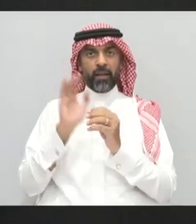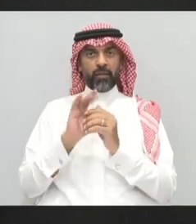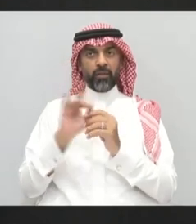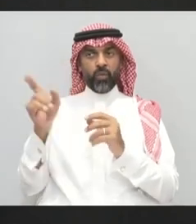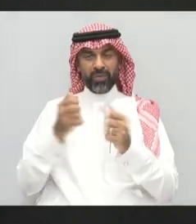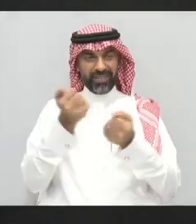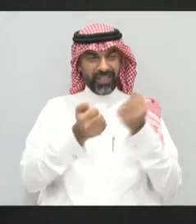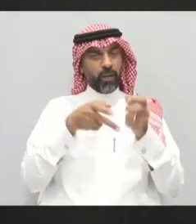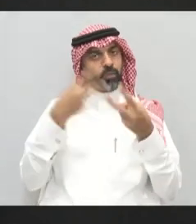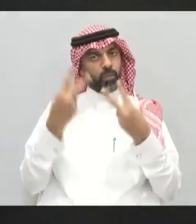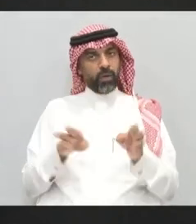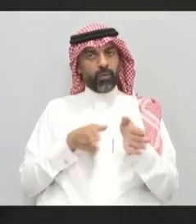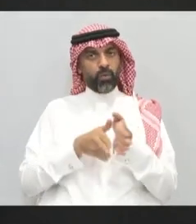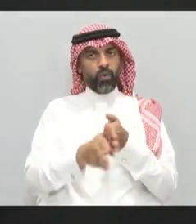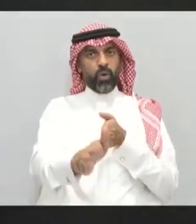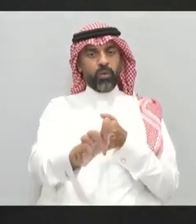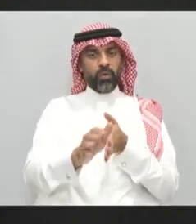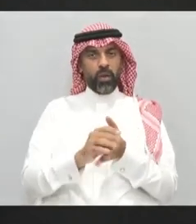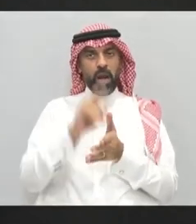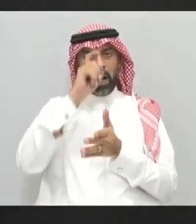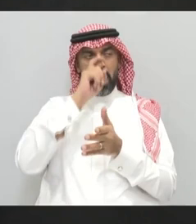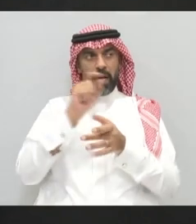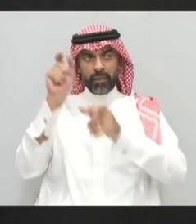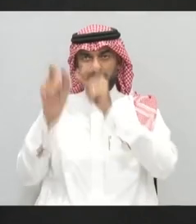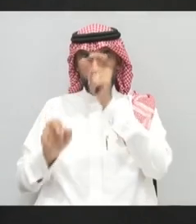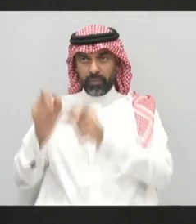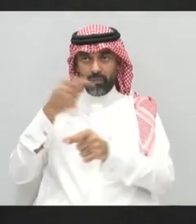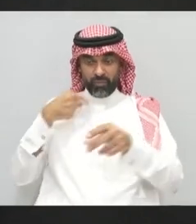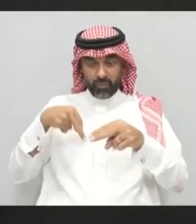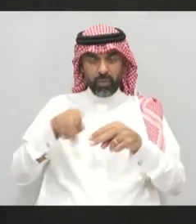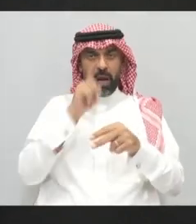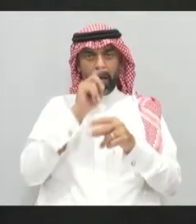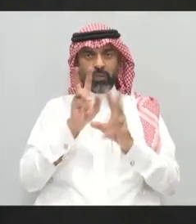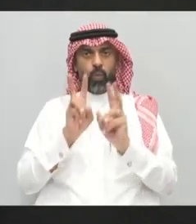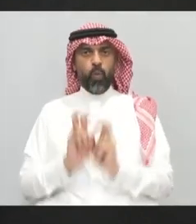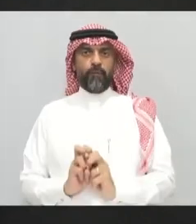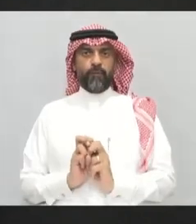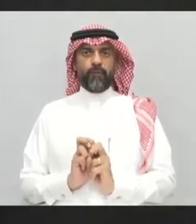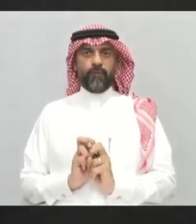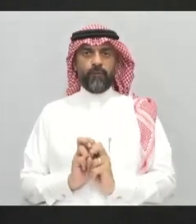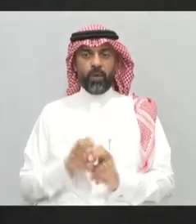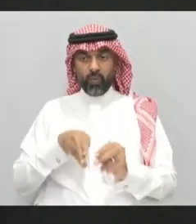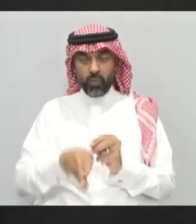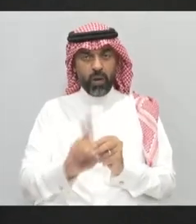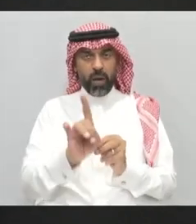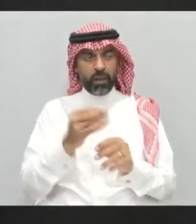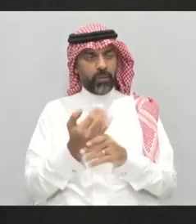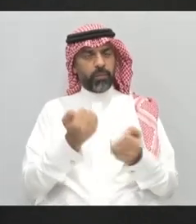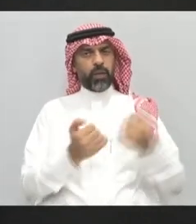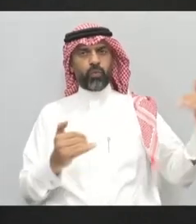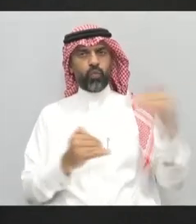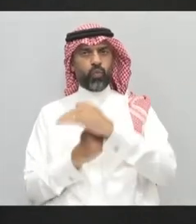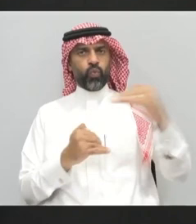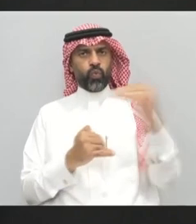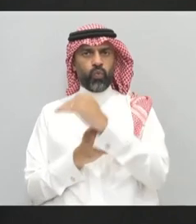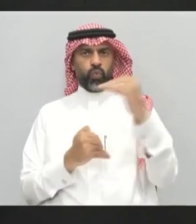go and people to, yes, stop, don't walk, don't cross the road, okay, right. So